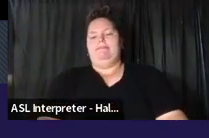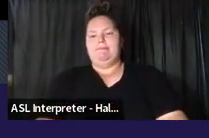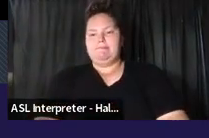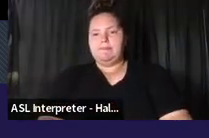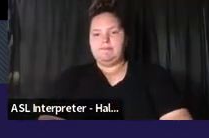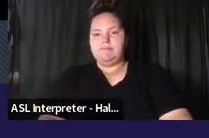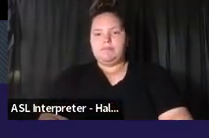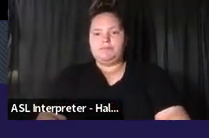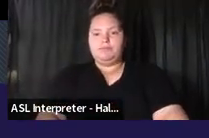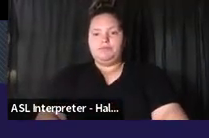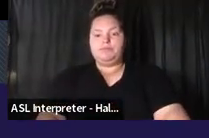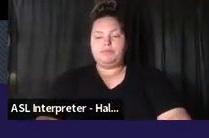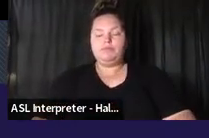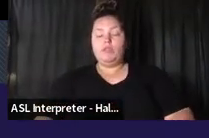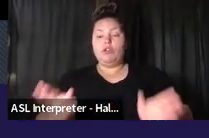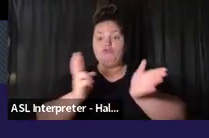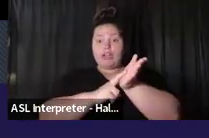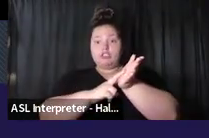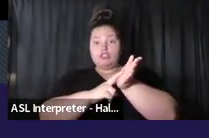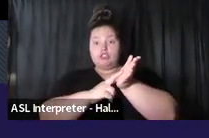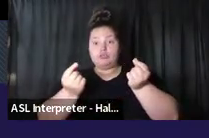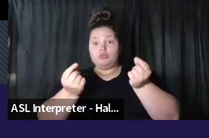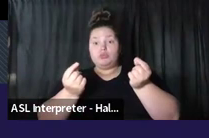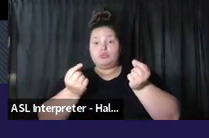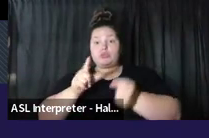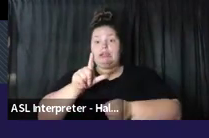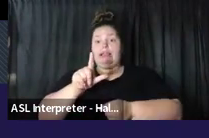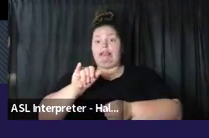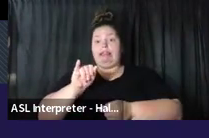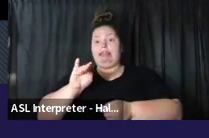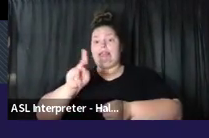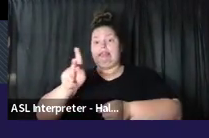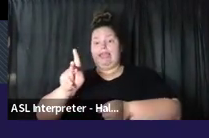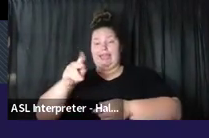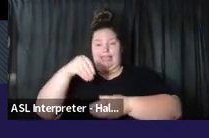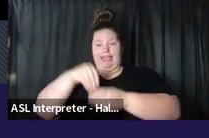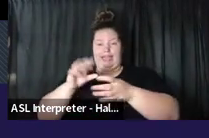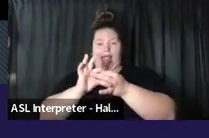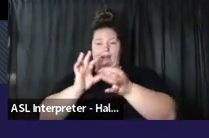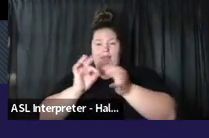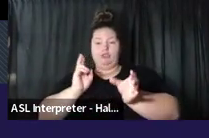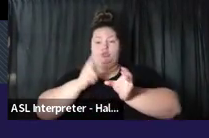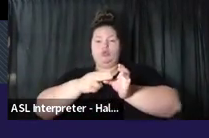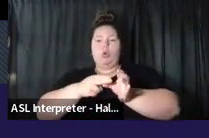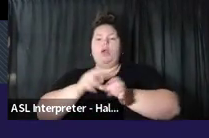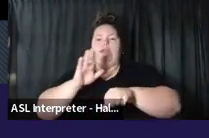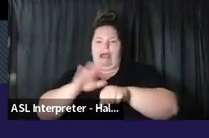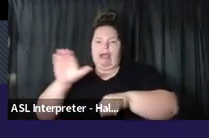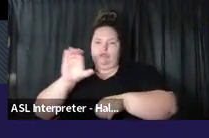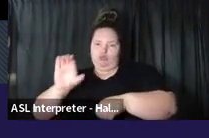To register, the link will be in the comments to register and to join us on Zoom.